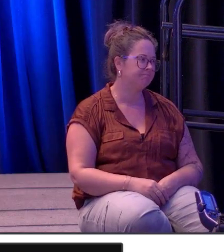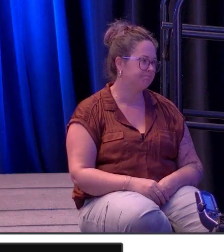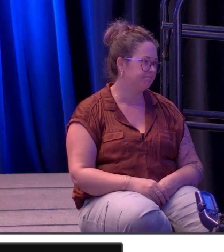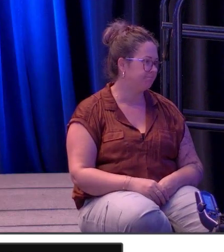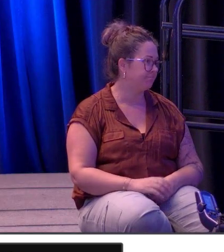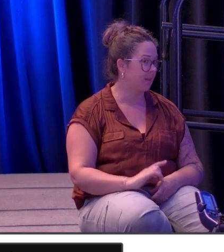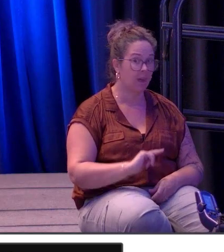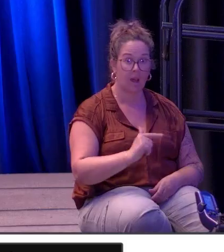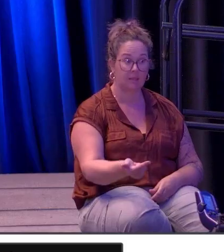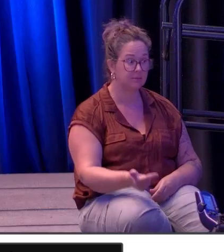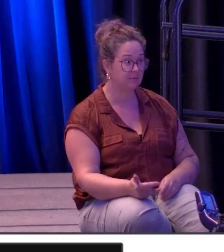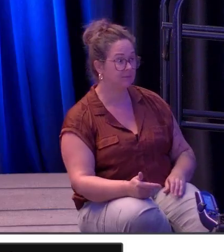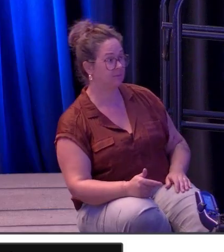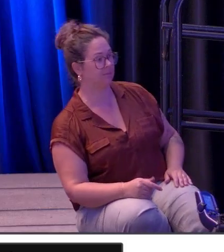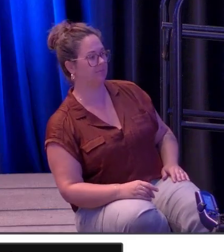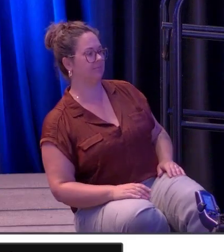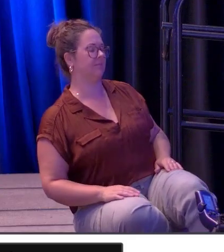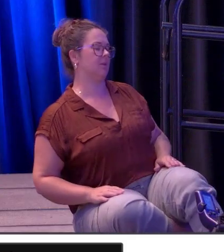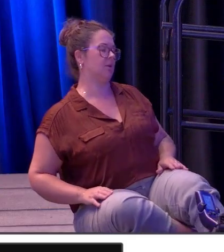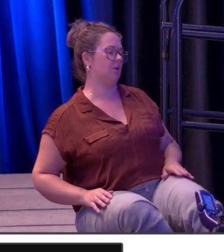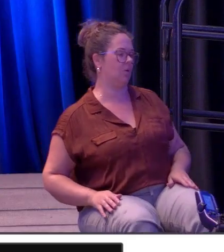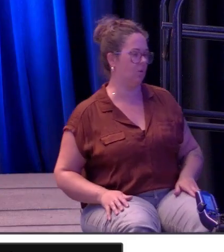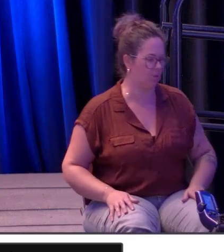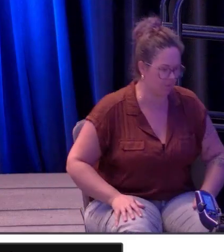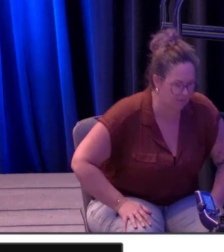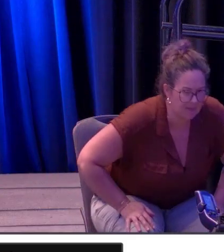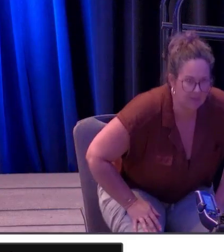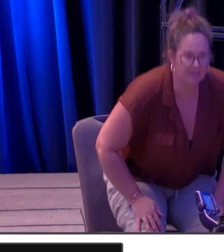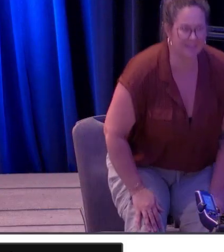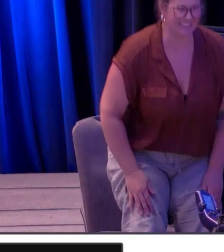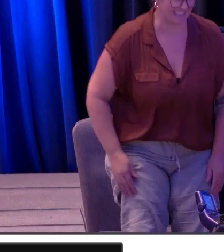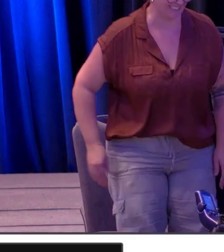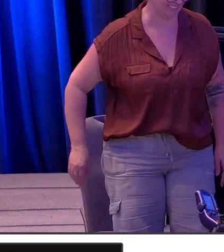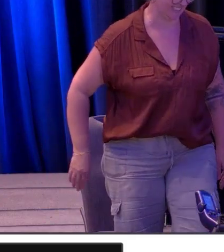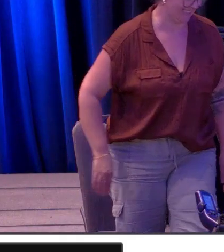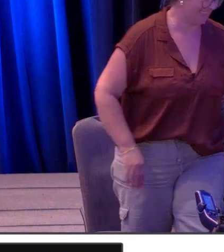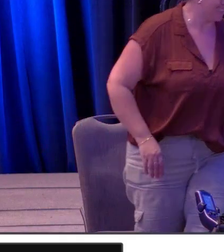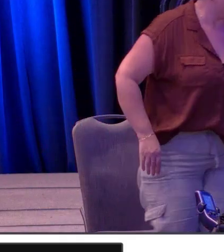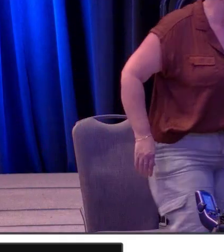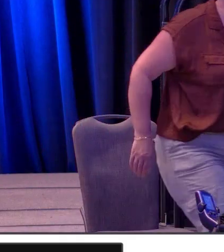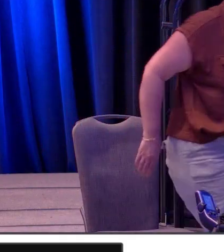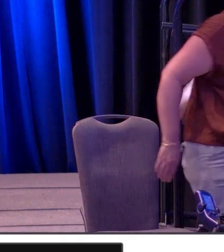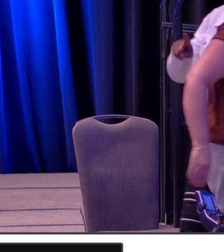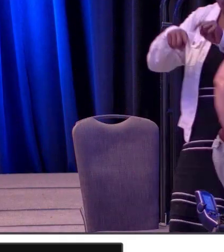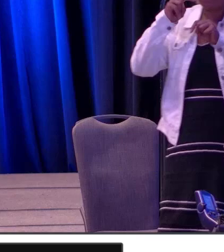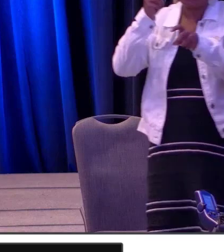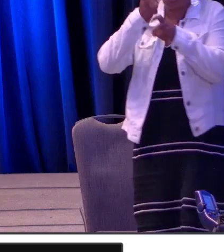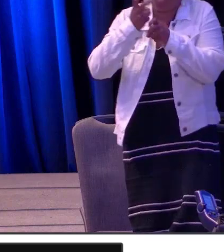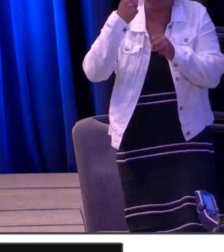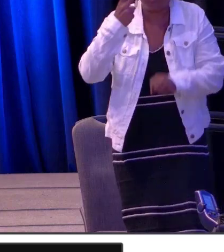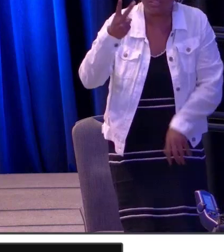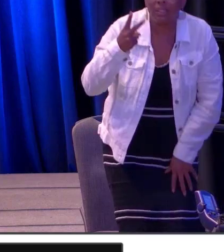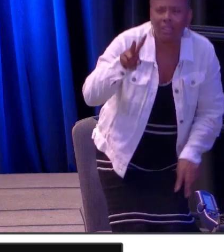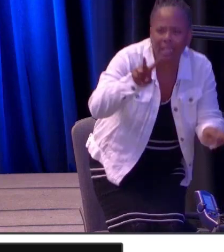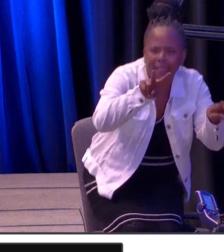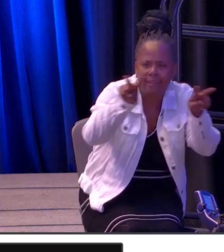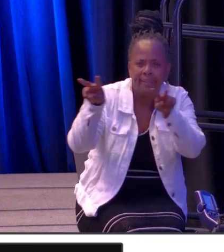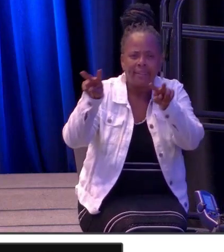Anybody next? Sorry, but the light is so bright, I can't see much out in there. Is